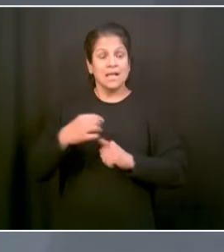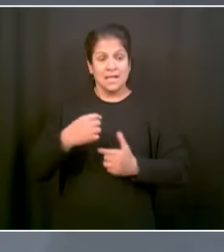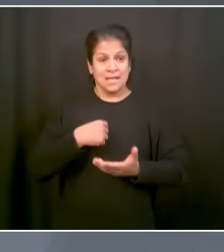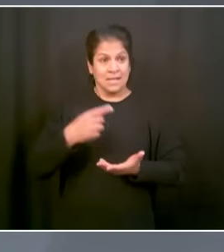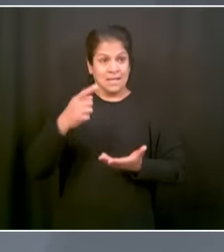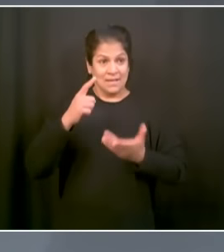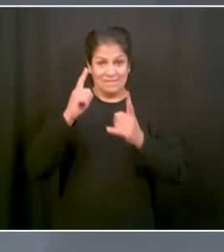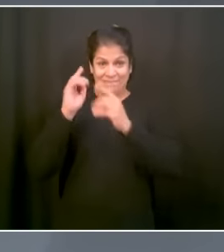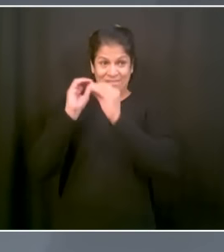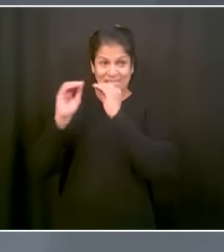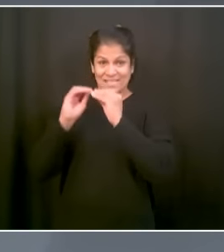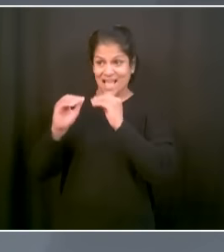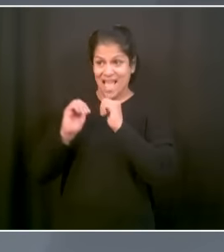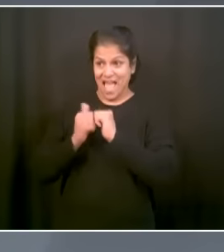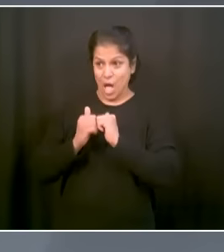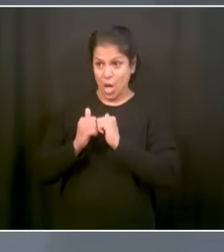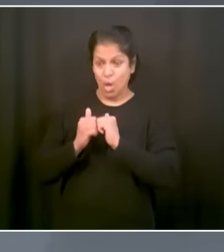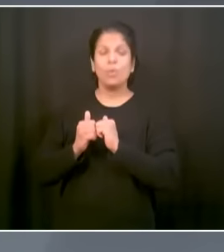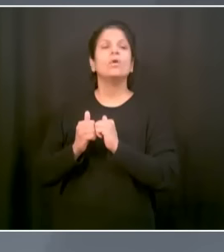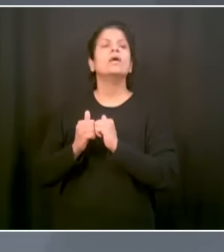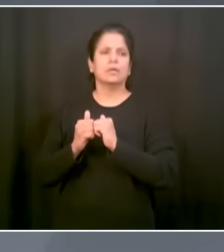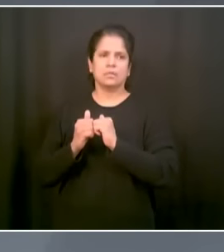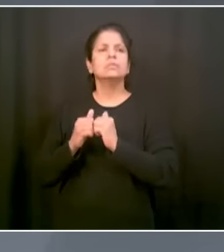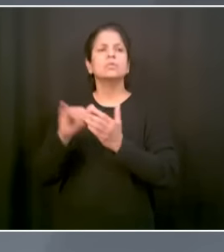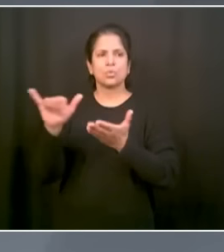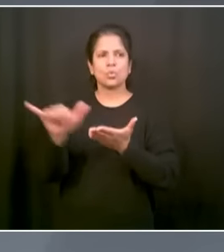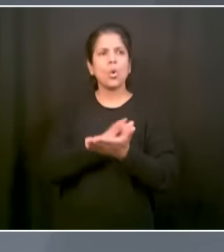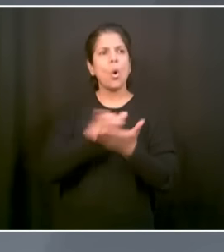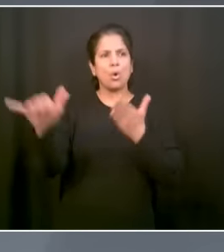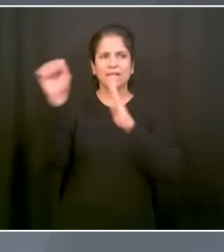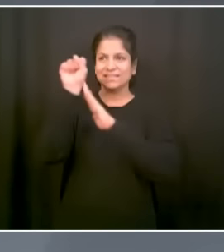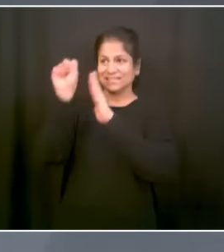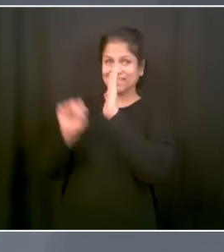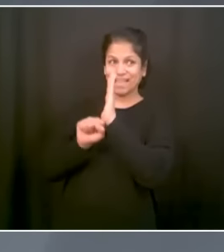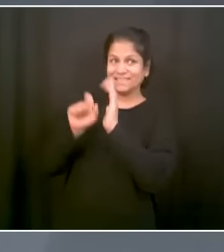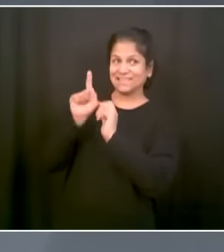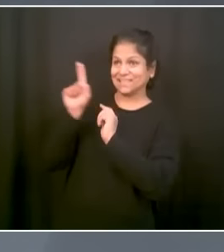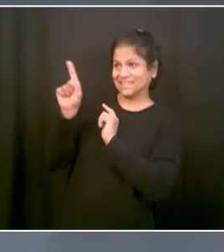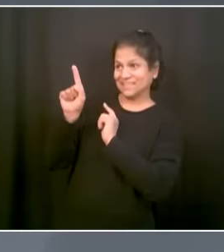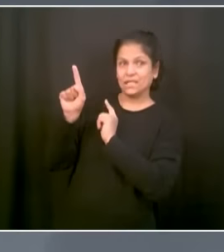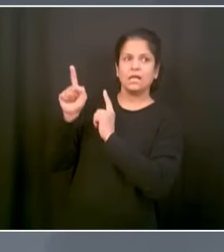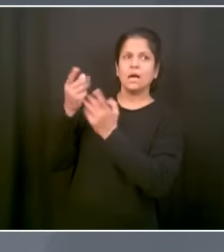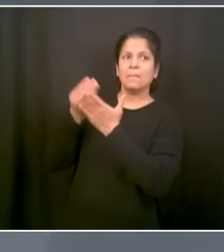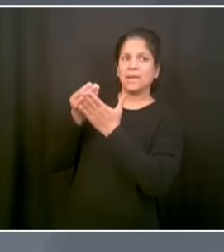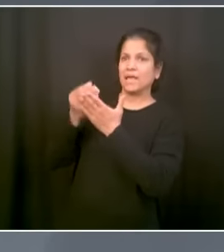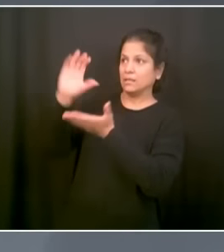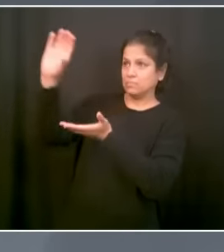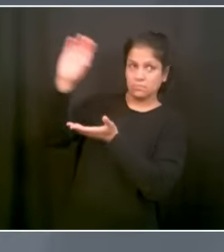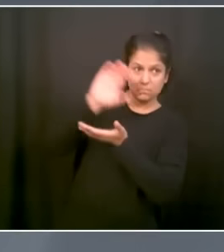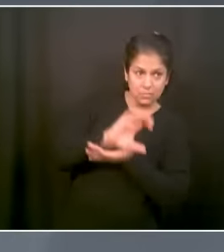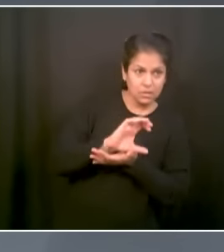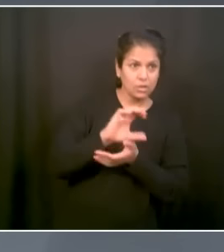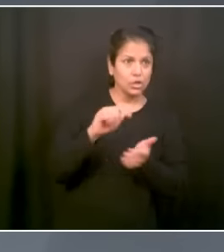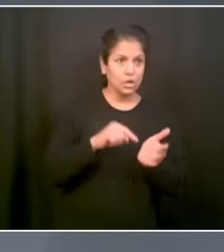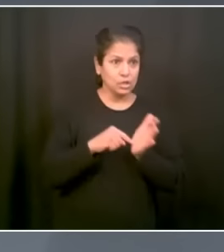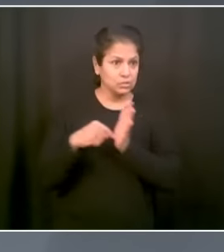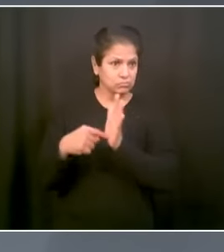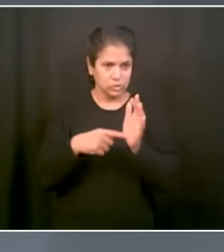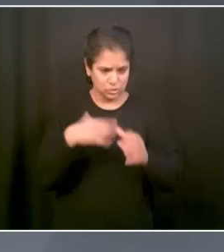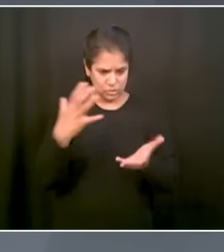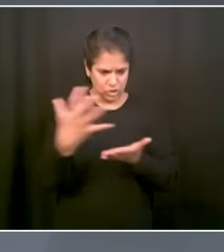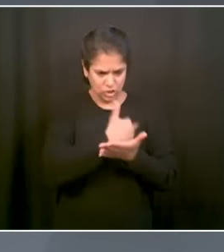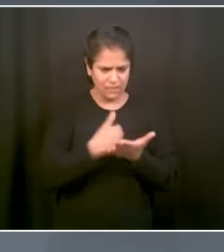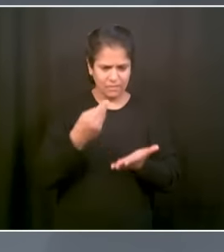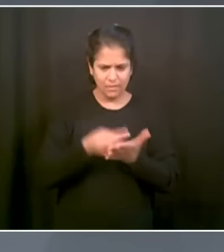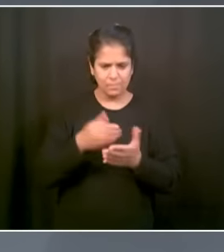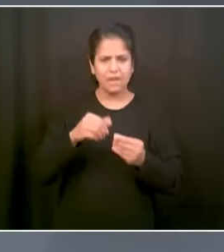what it is owed. We are speaking about a gap on an annual basis of about $8 billion as to the